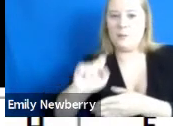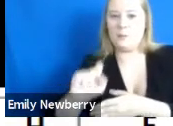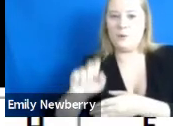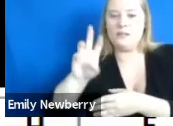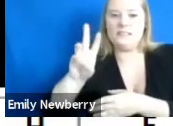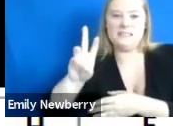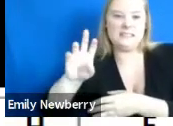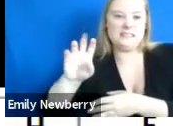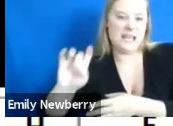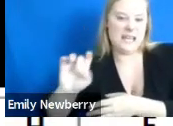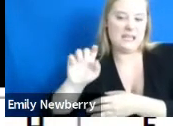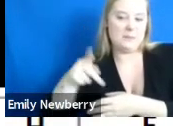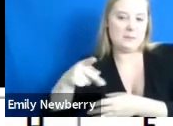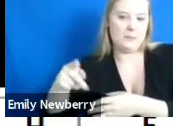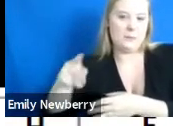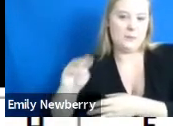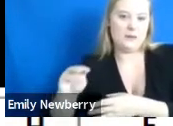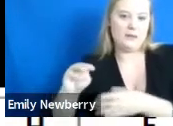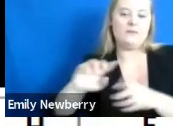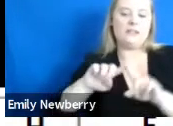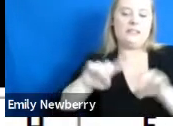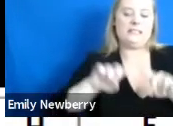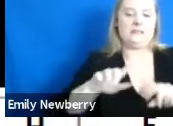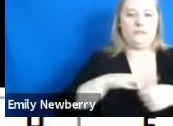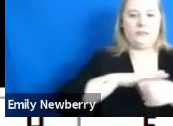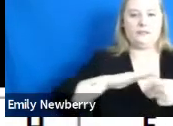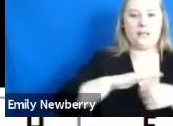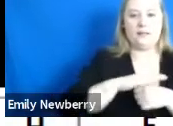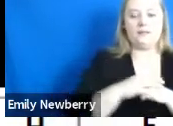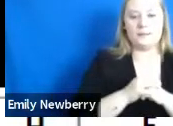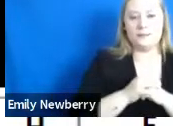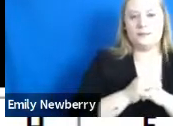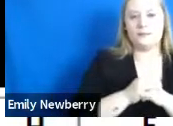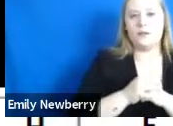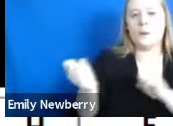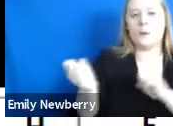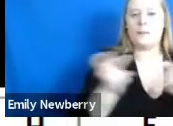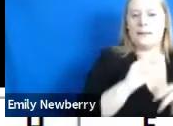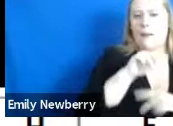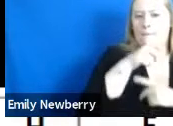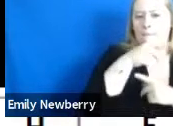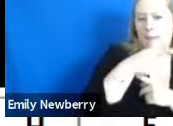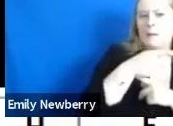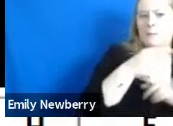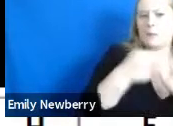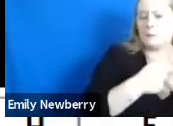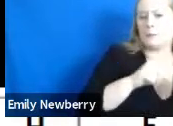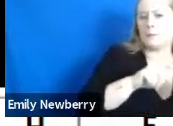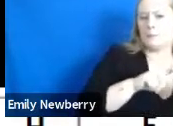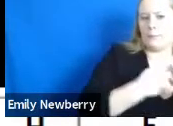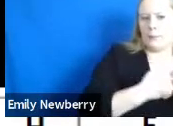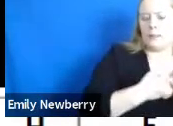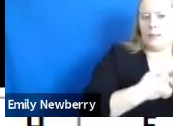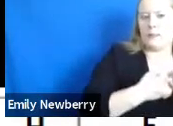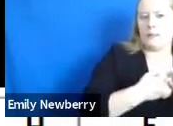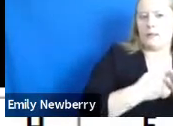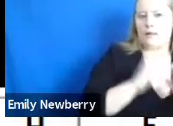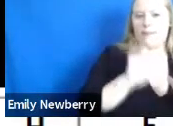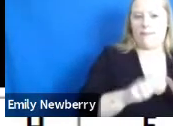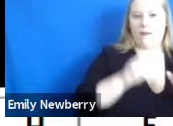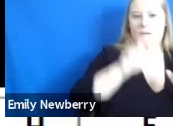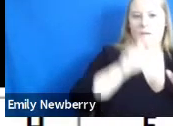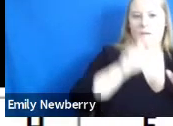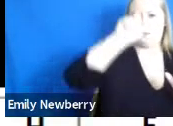So just going back to the map that I showed in the beginning, this site was closest to the